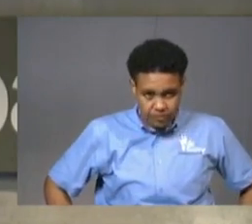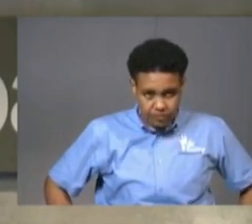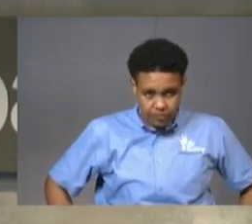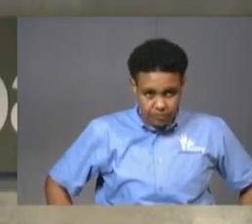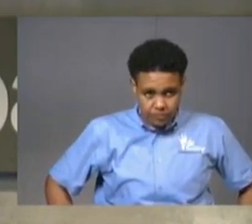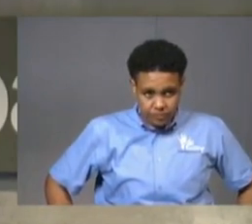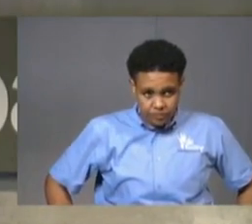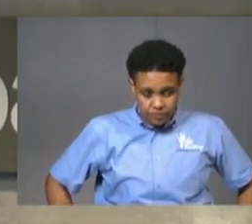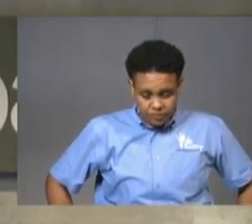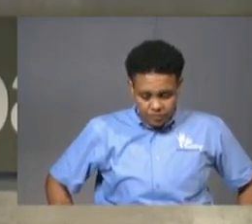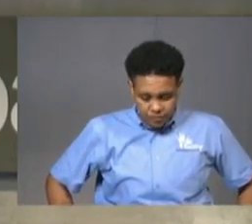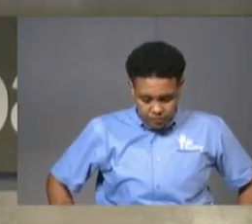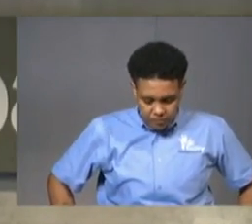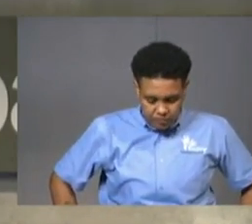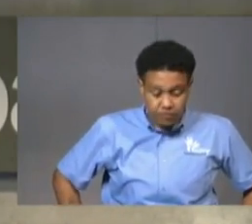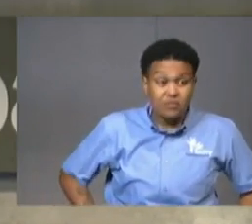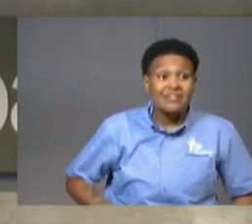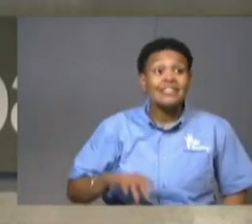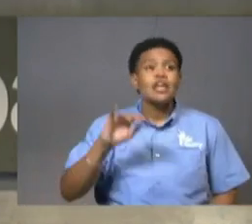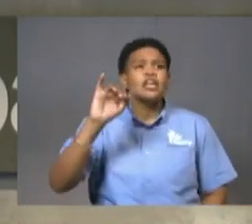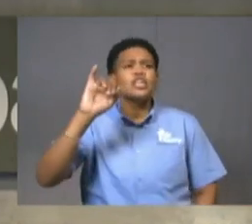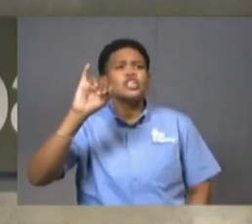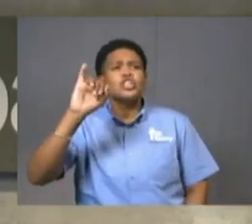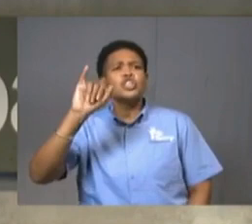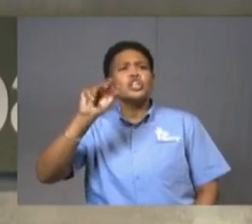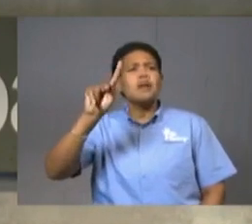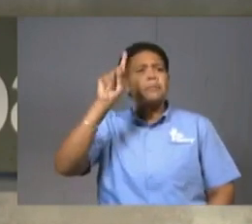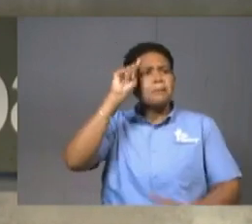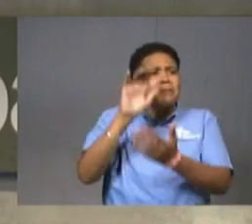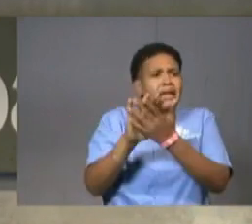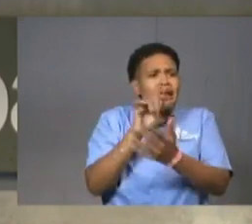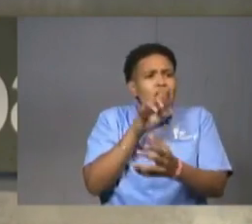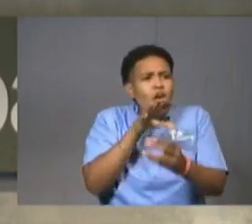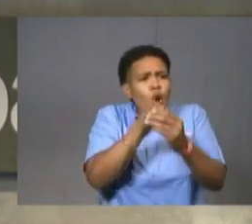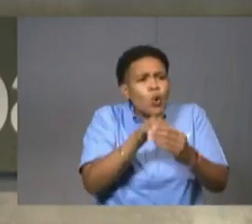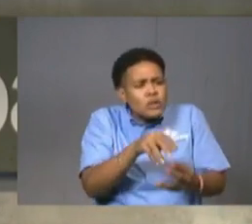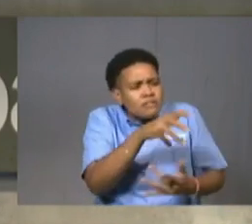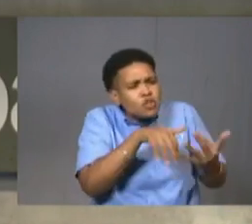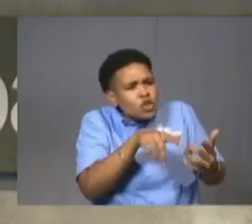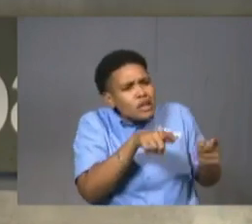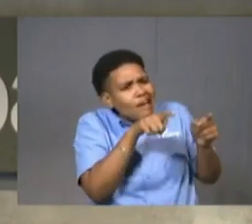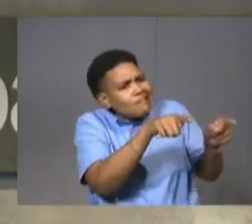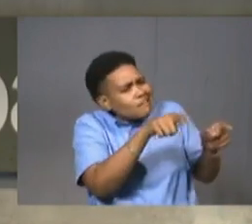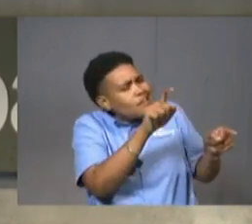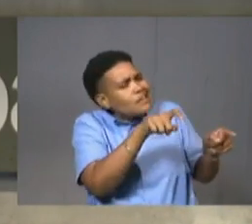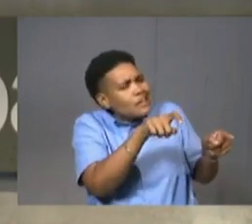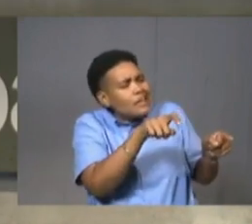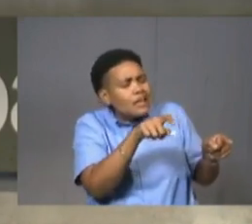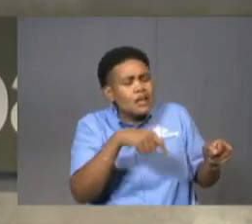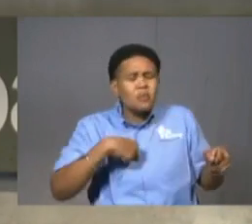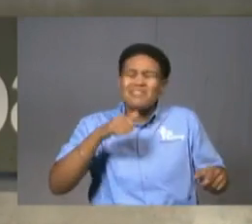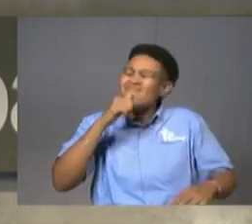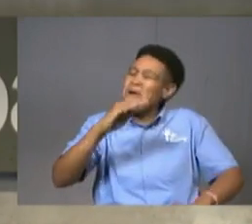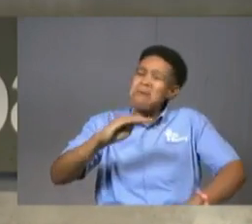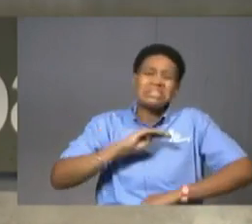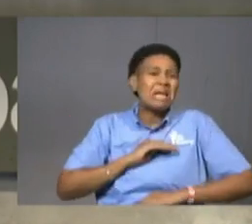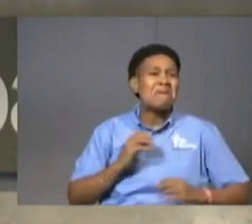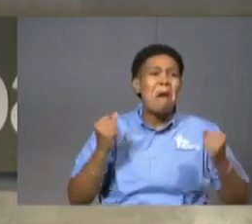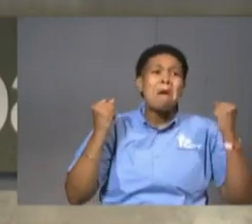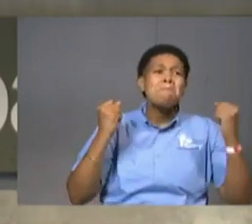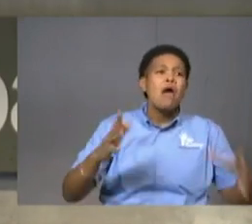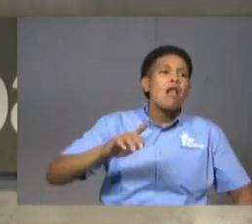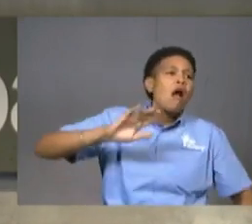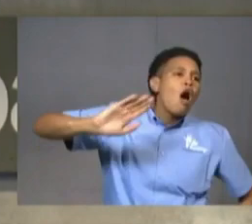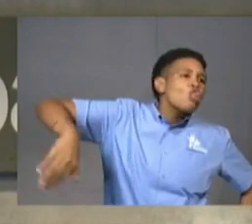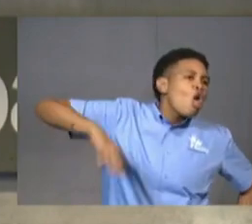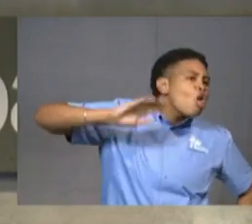more inclusive society. And we are not satisfied. We are not satisfied that for so long, so many have been